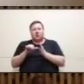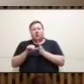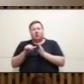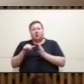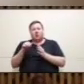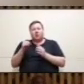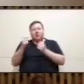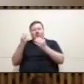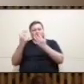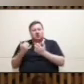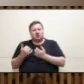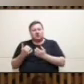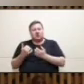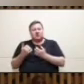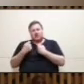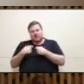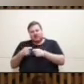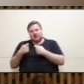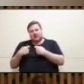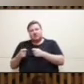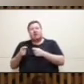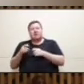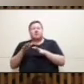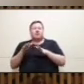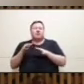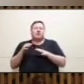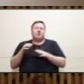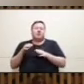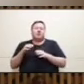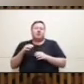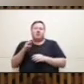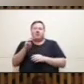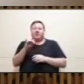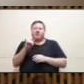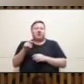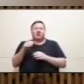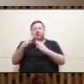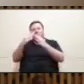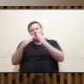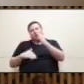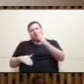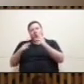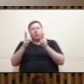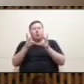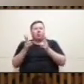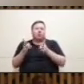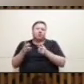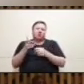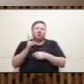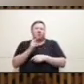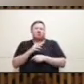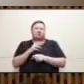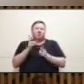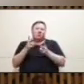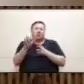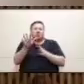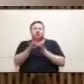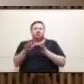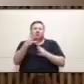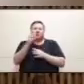currently spending in the people of Mahikeng, which is far below the norm, which was expected to be 40%. I thank you.